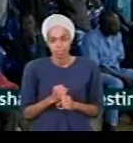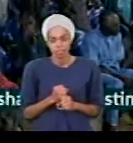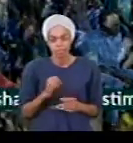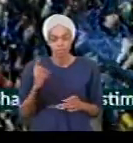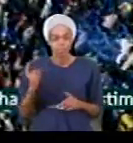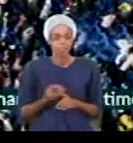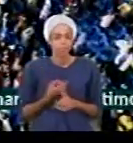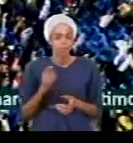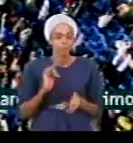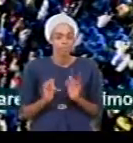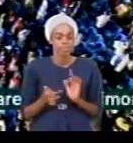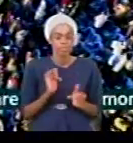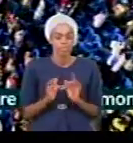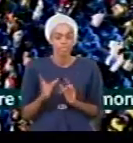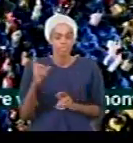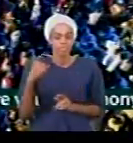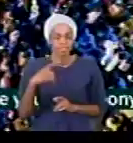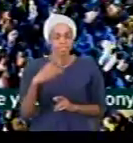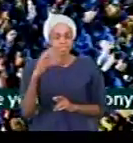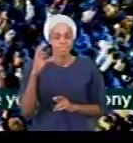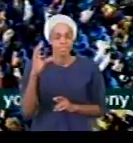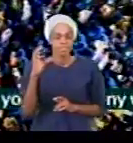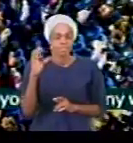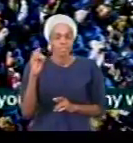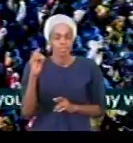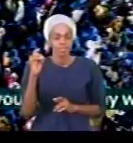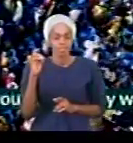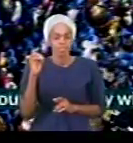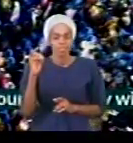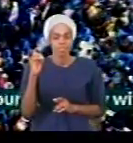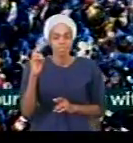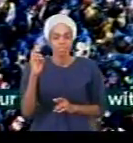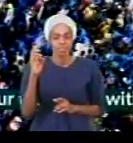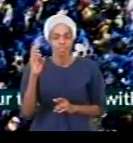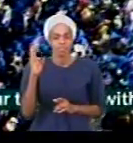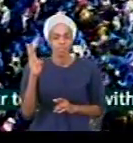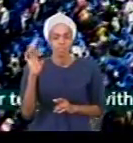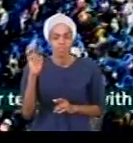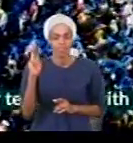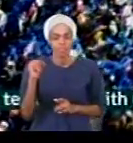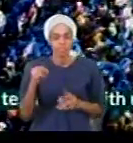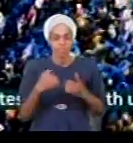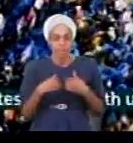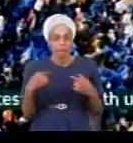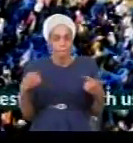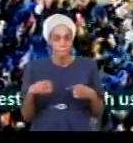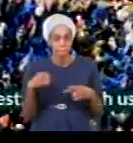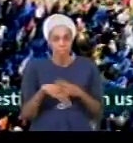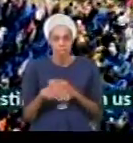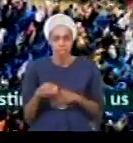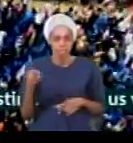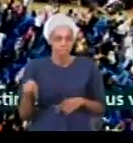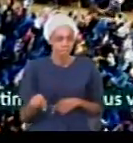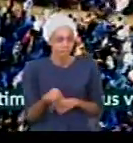and in the spine and he wrote just tonight after the final amen the